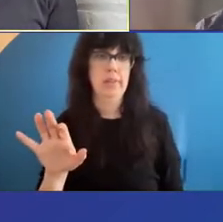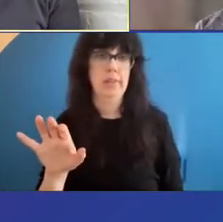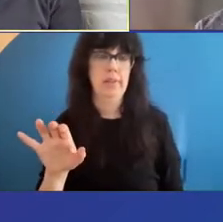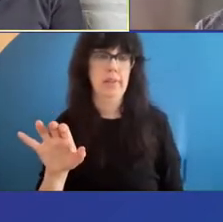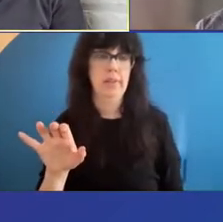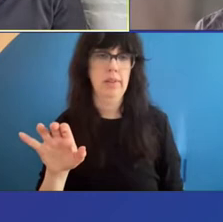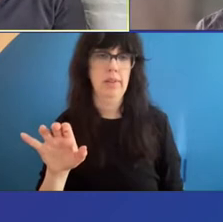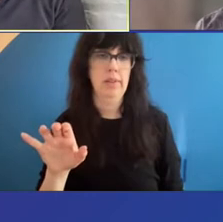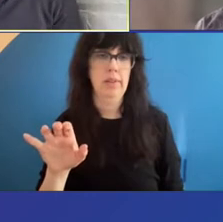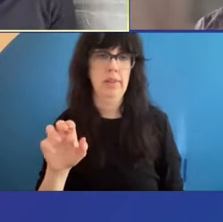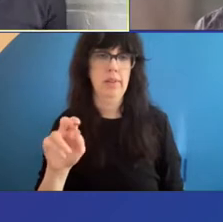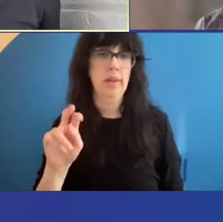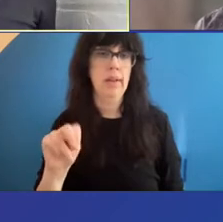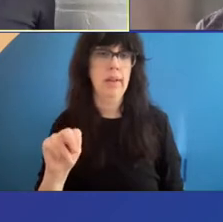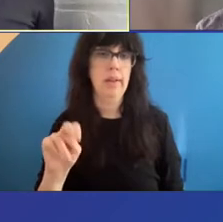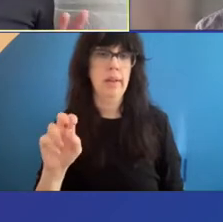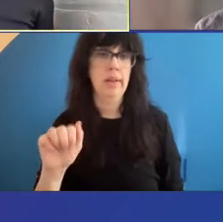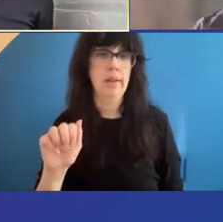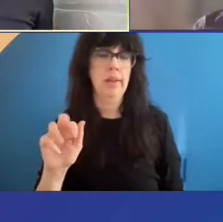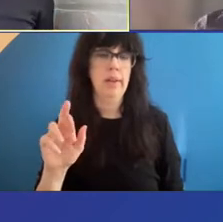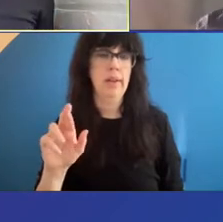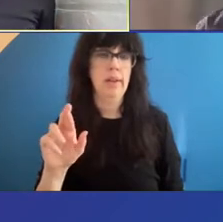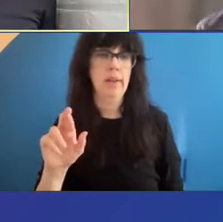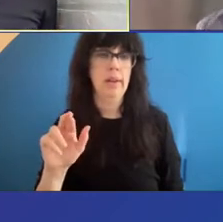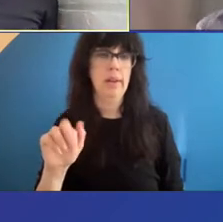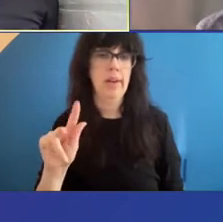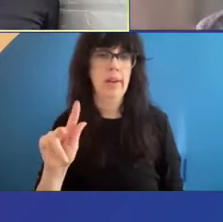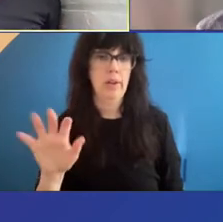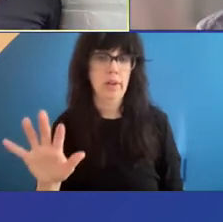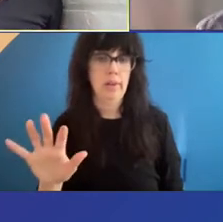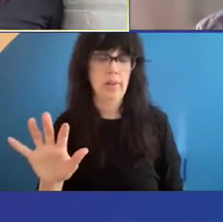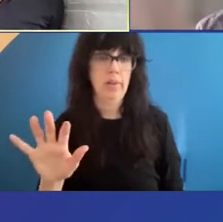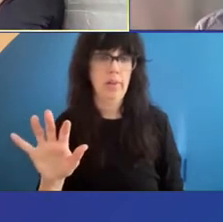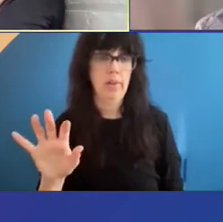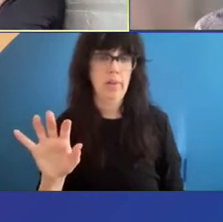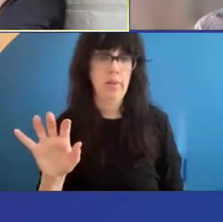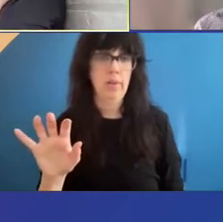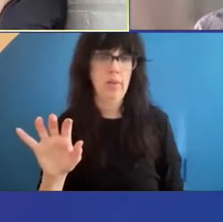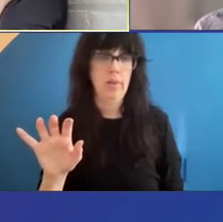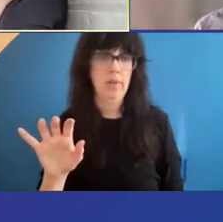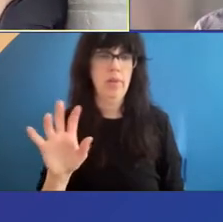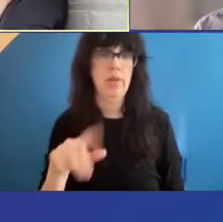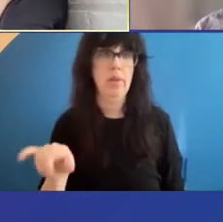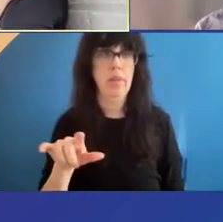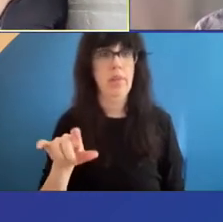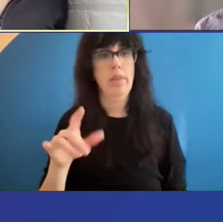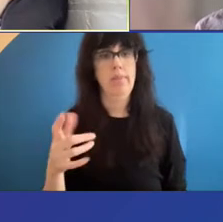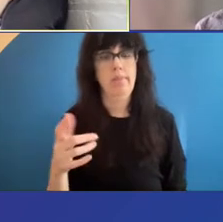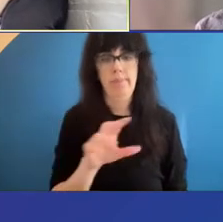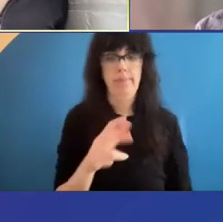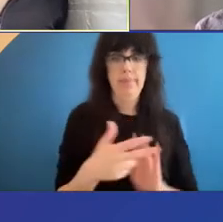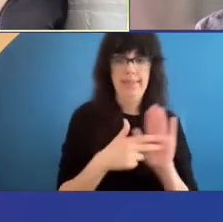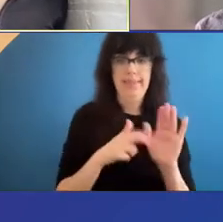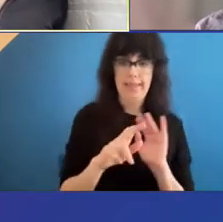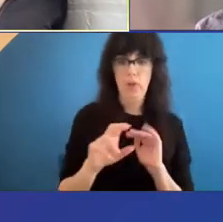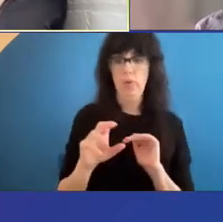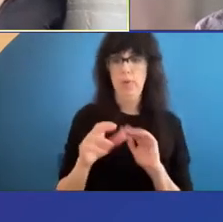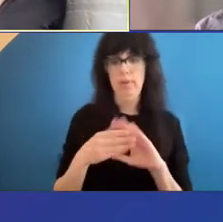And narrative, the diagnosis narrative